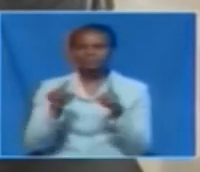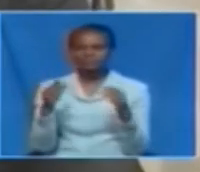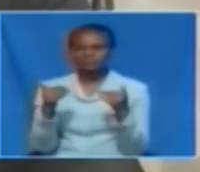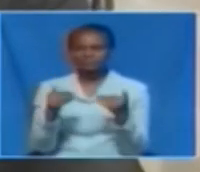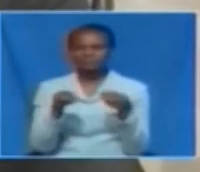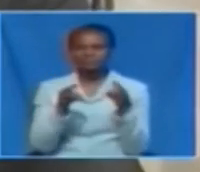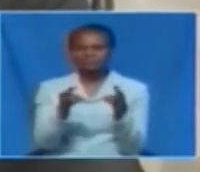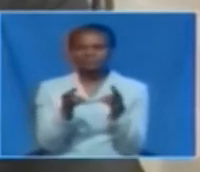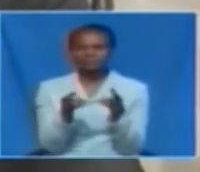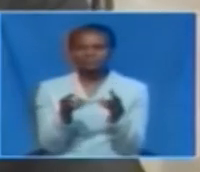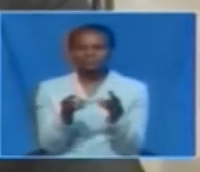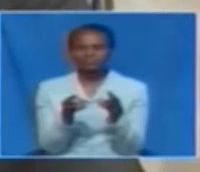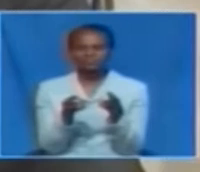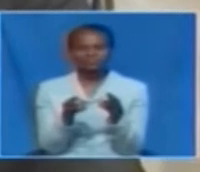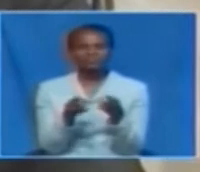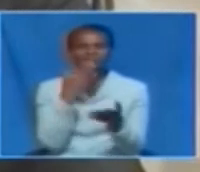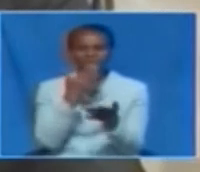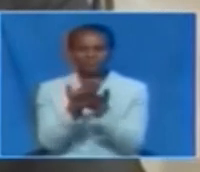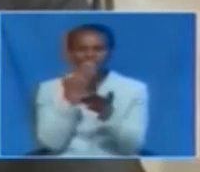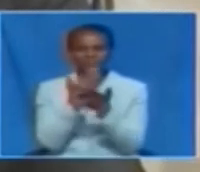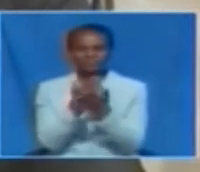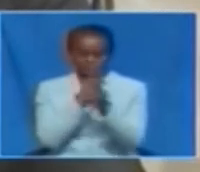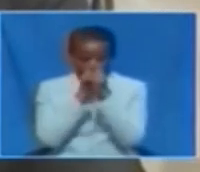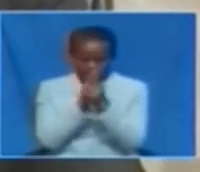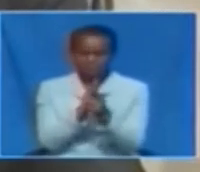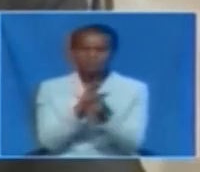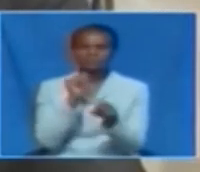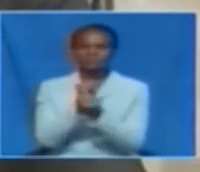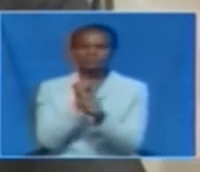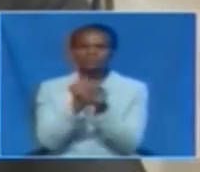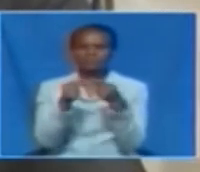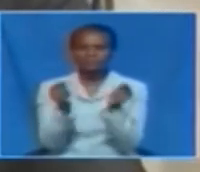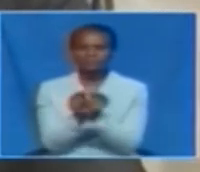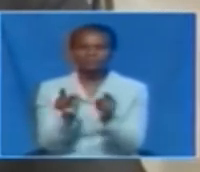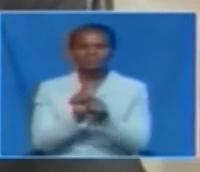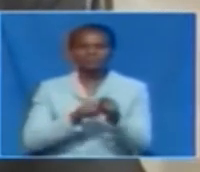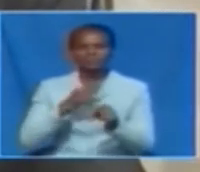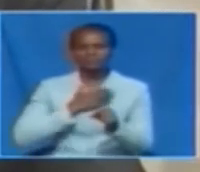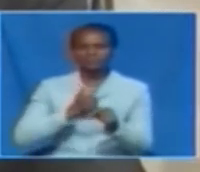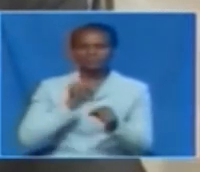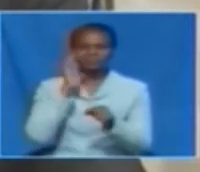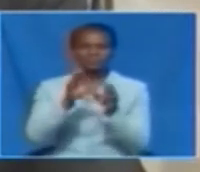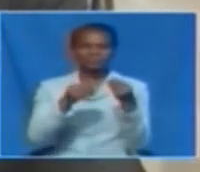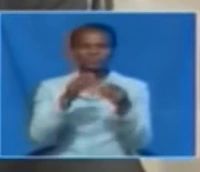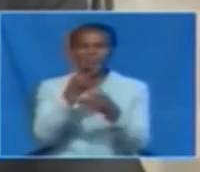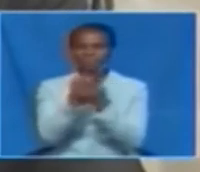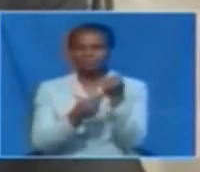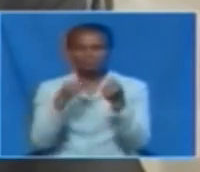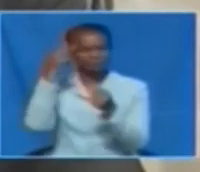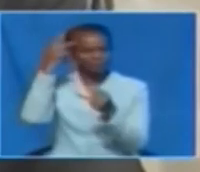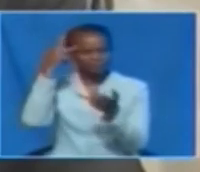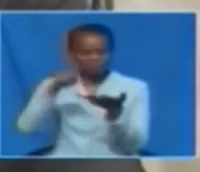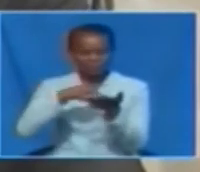extent that it's a mutually respectable alliance. And if it is, I think that it will give energy to both the political parties